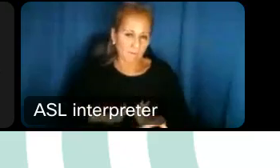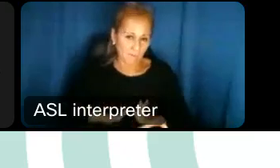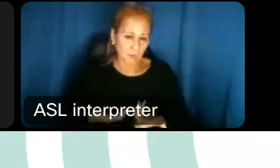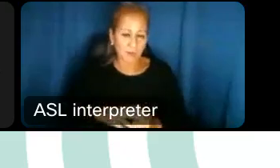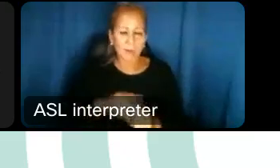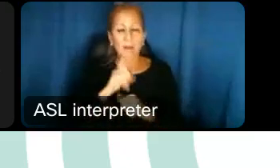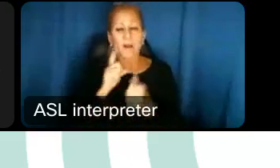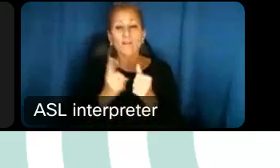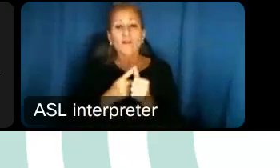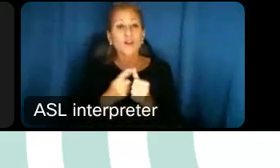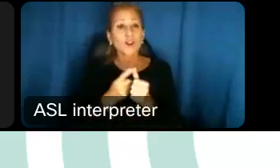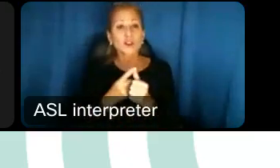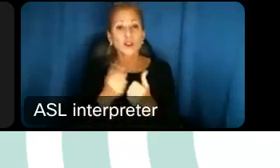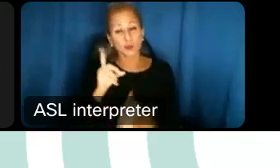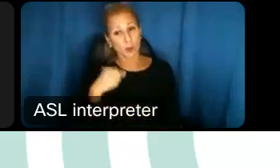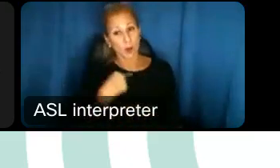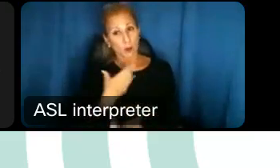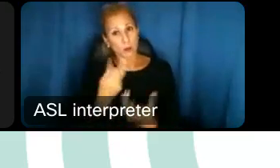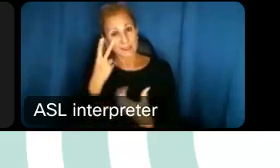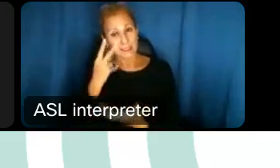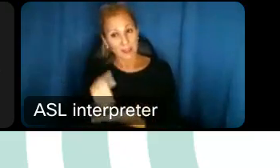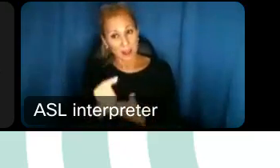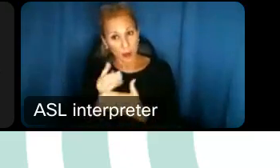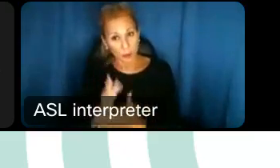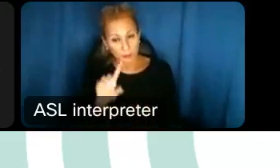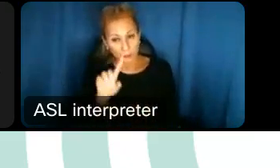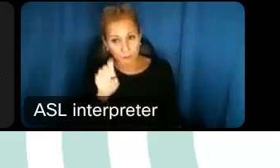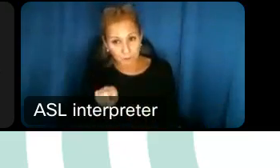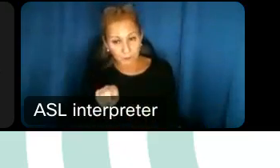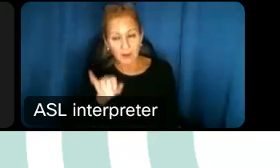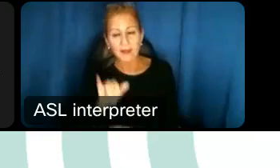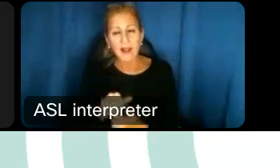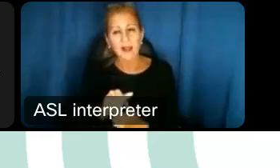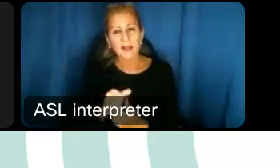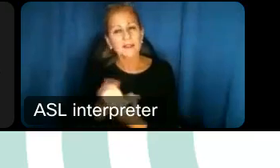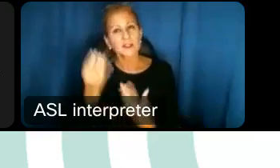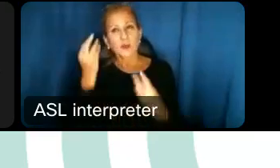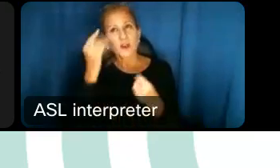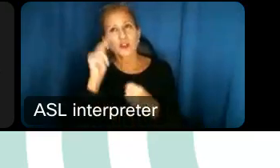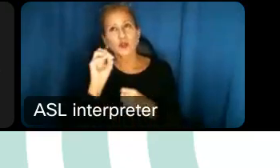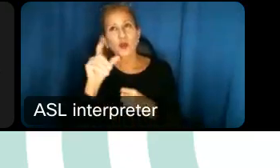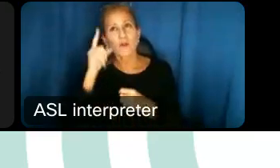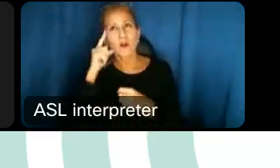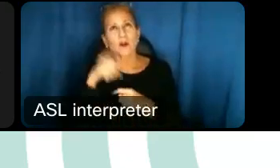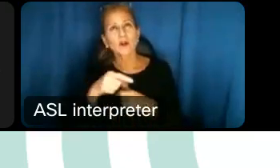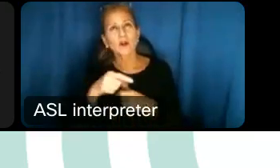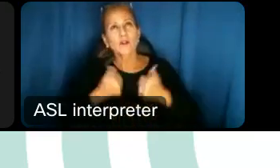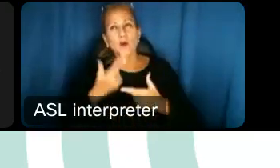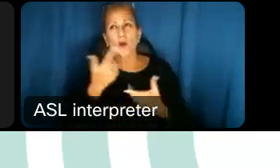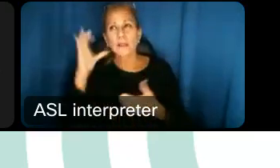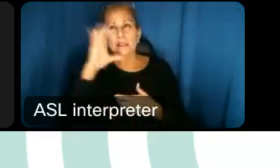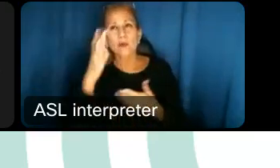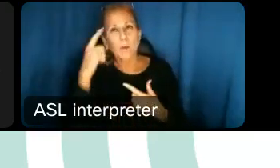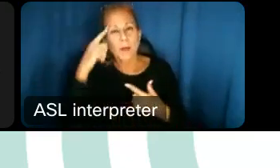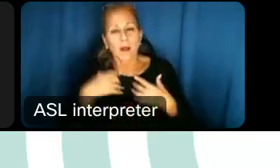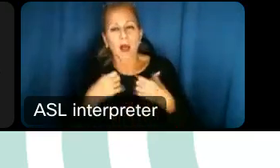The first is, do I want to see a therapist? This is a reflection tool for survivors who want to seek mental